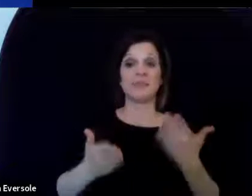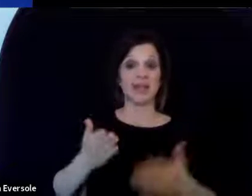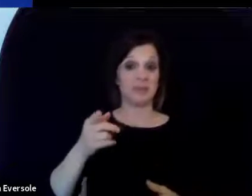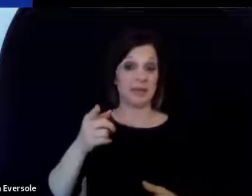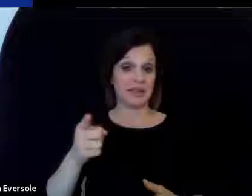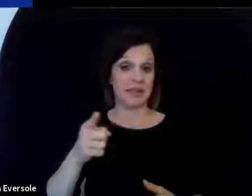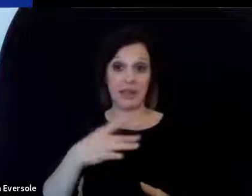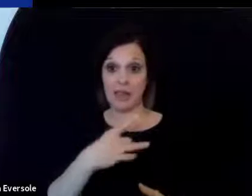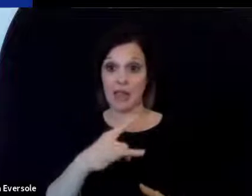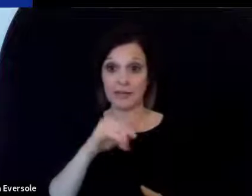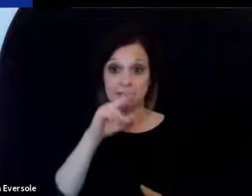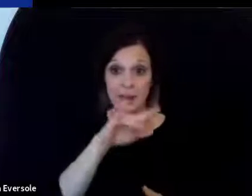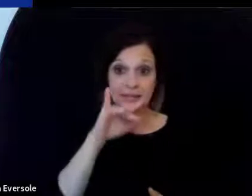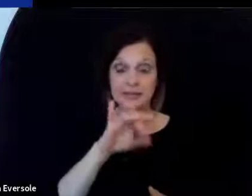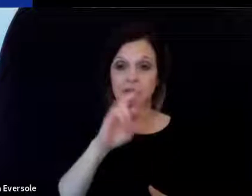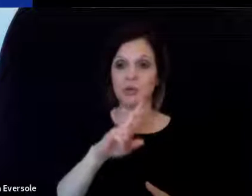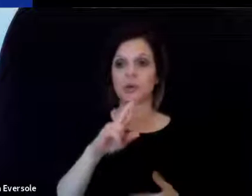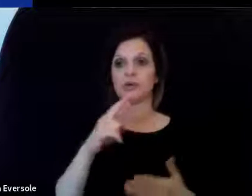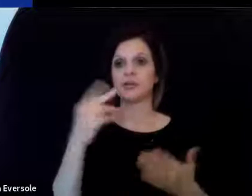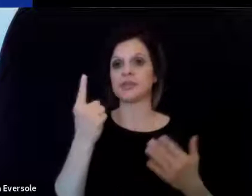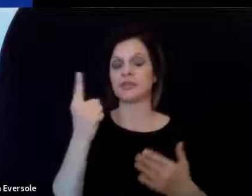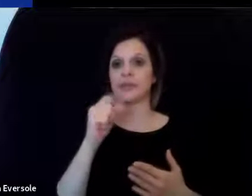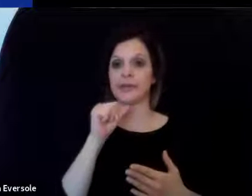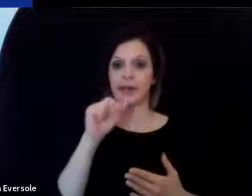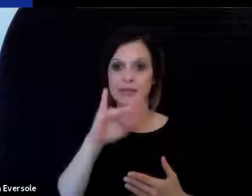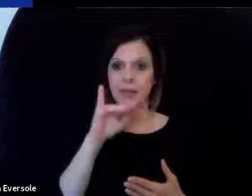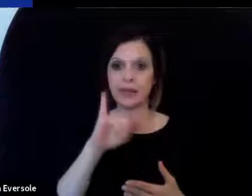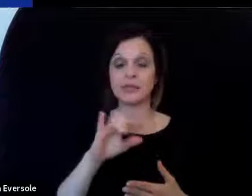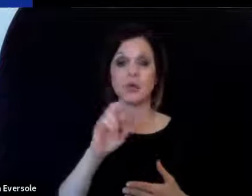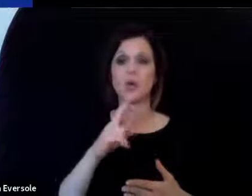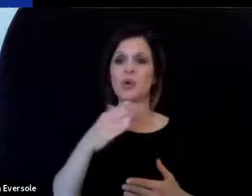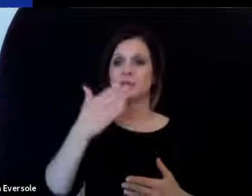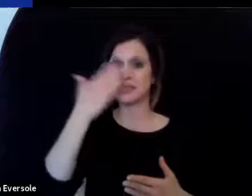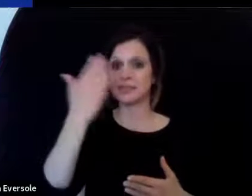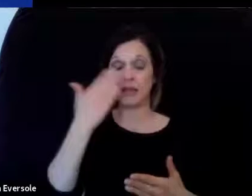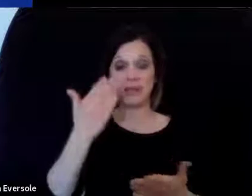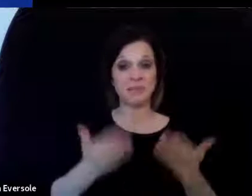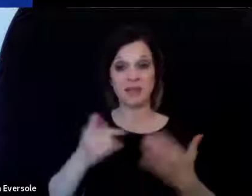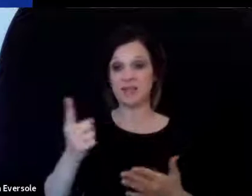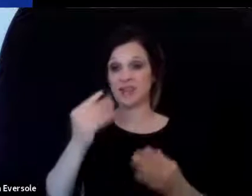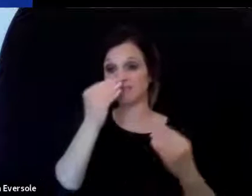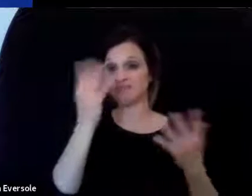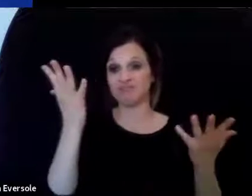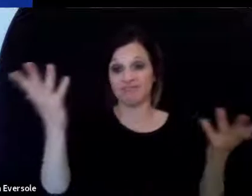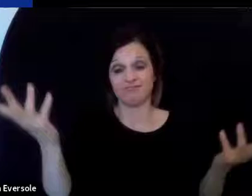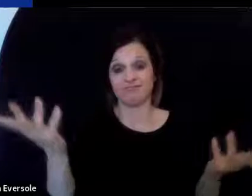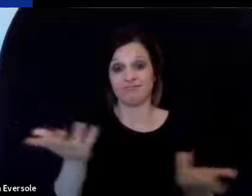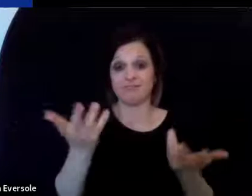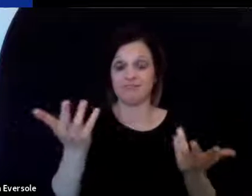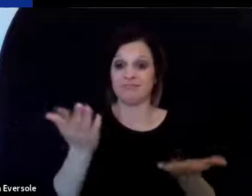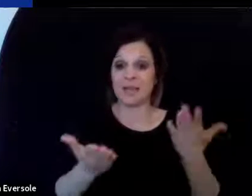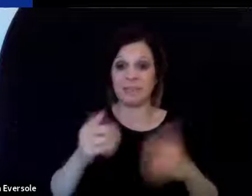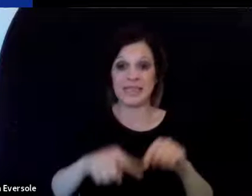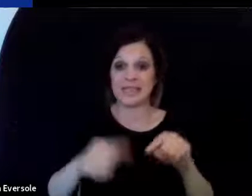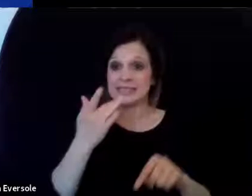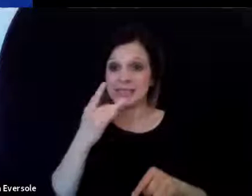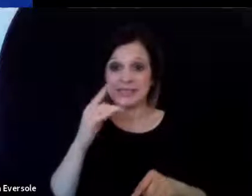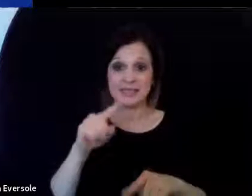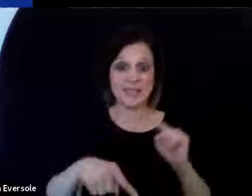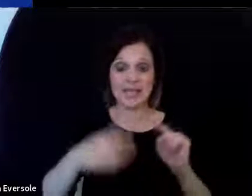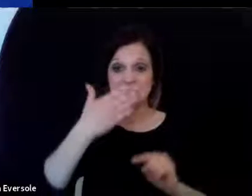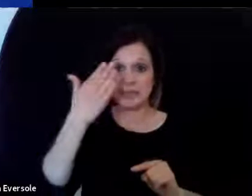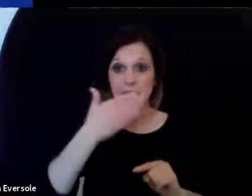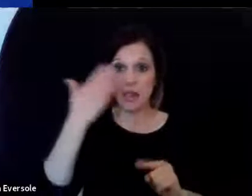even too, that the whole smelling of it, it may not really matter to them. So if food is expired, they may not really be